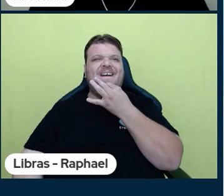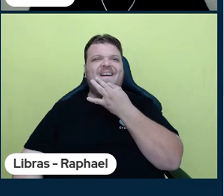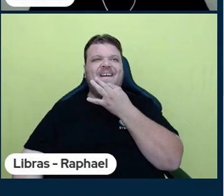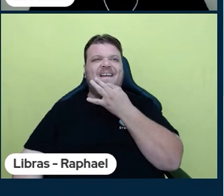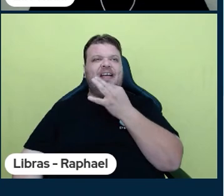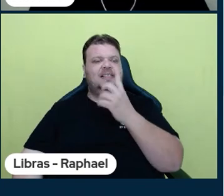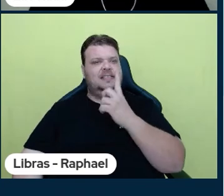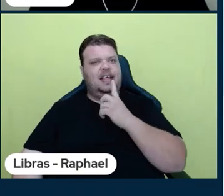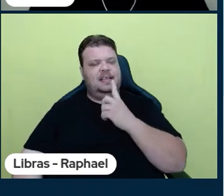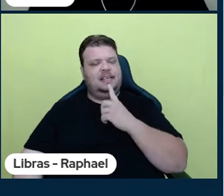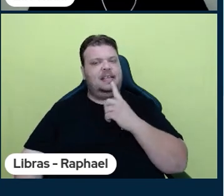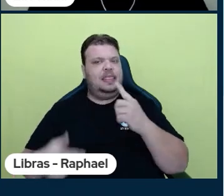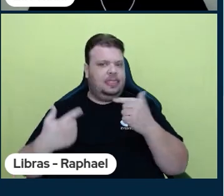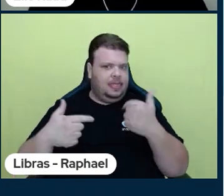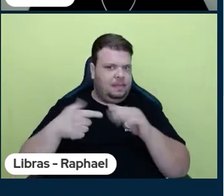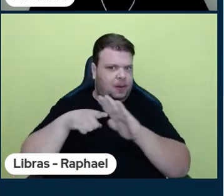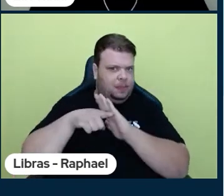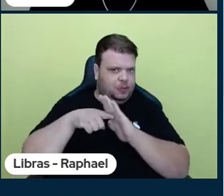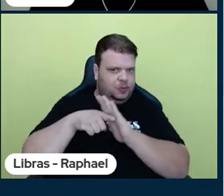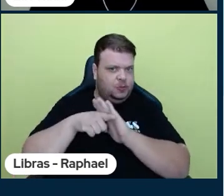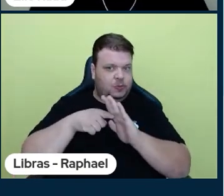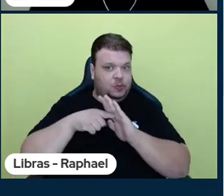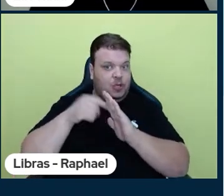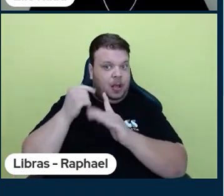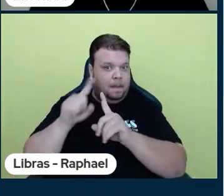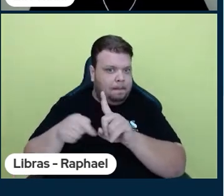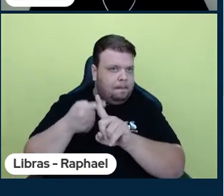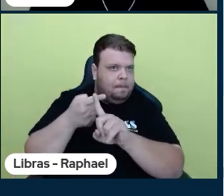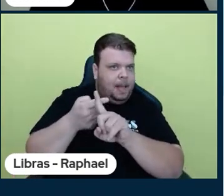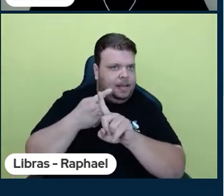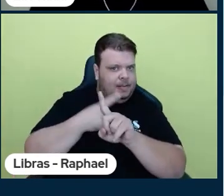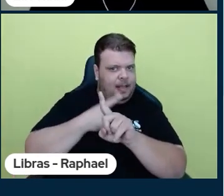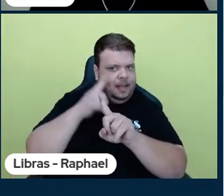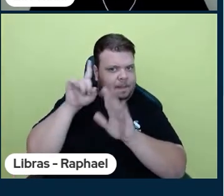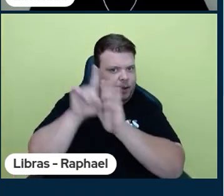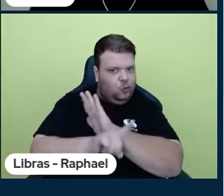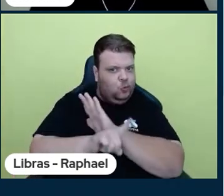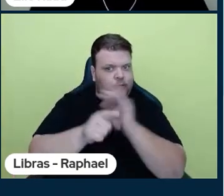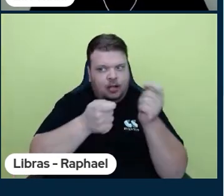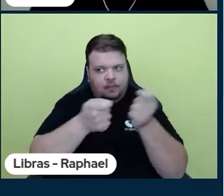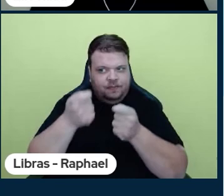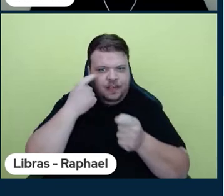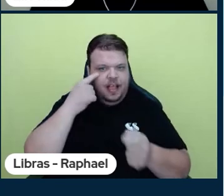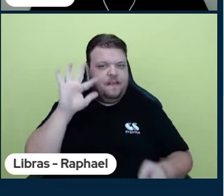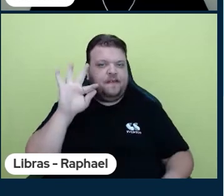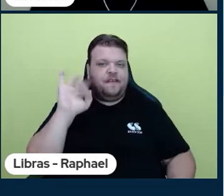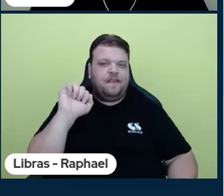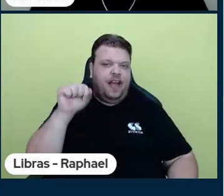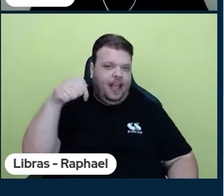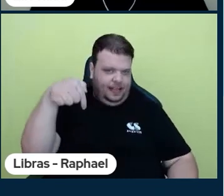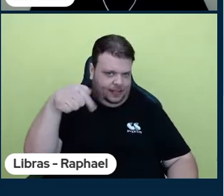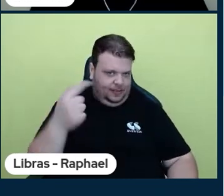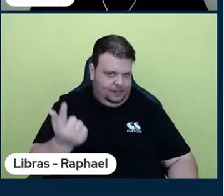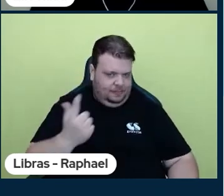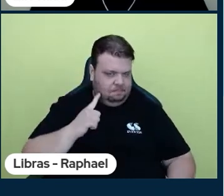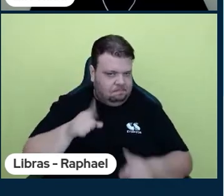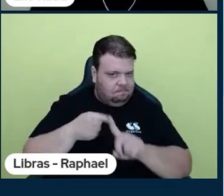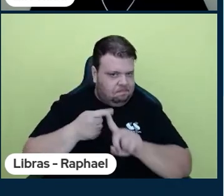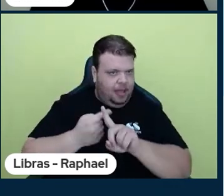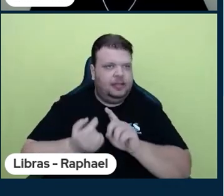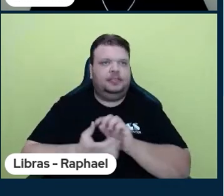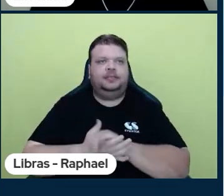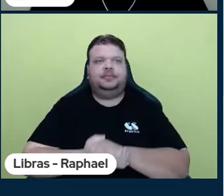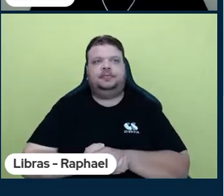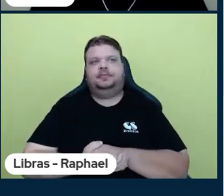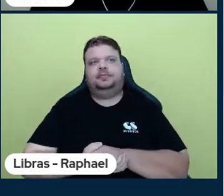to, in this research, we used the knowledge graph. And in the knowledge graph, as you know, we have those